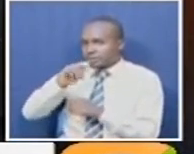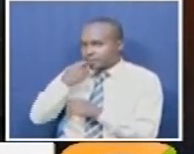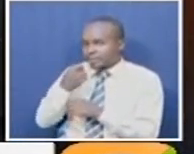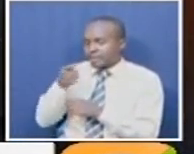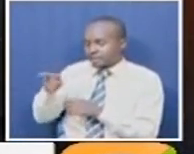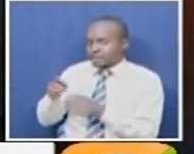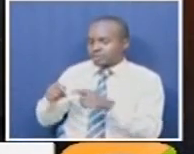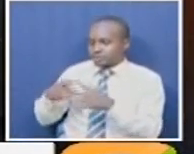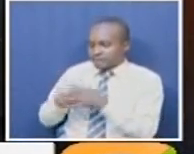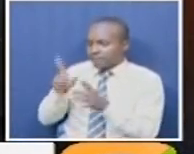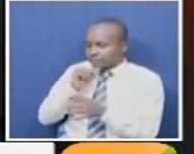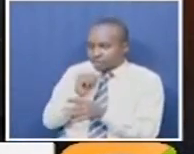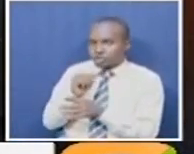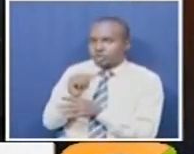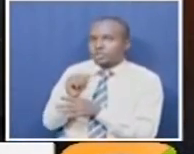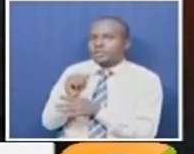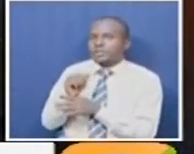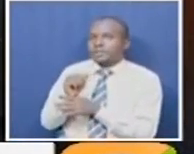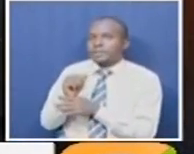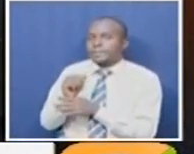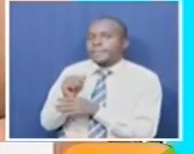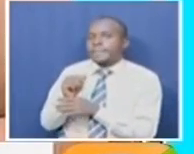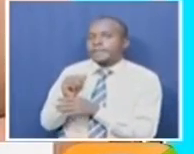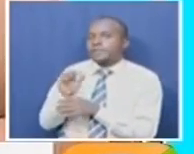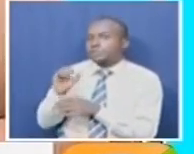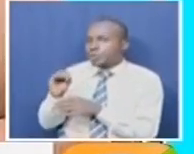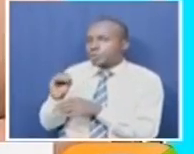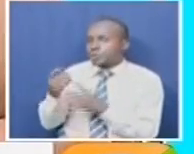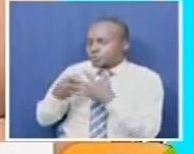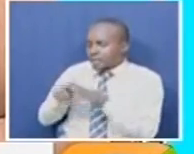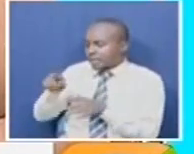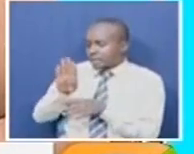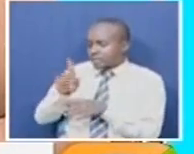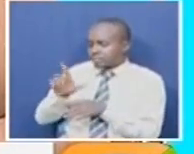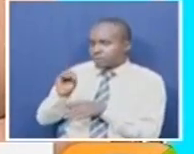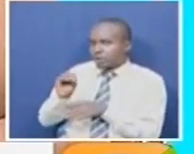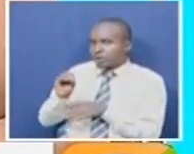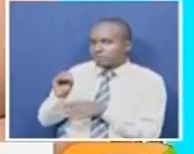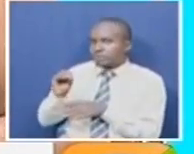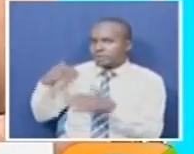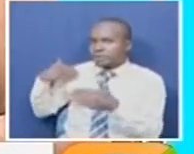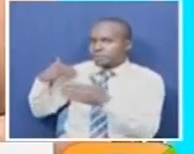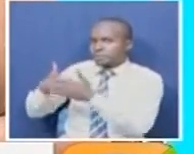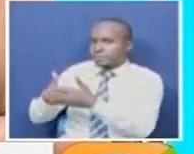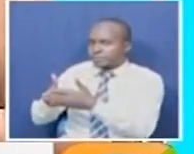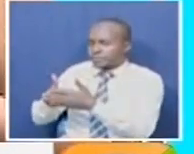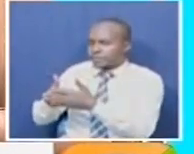started, which means break the silence, like I said before. Mm-hmm. So you started this blog. What has been the